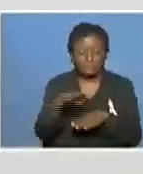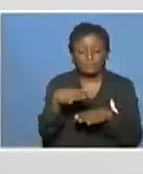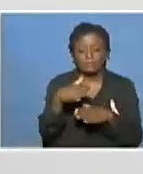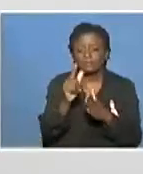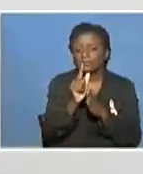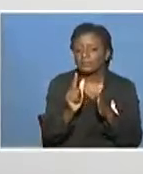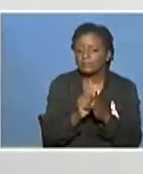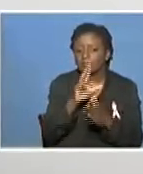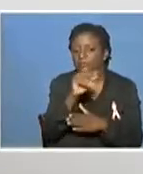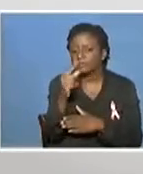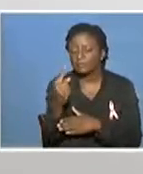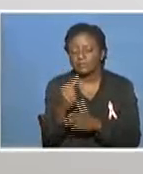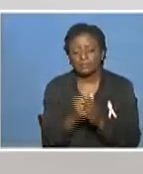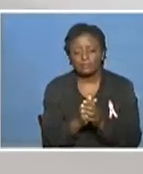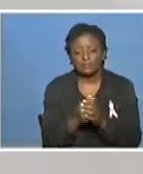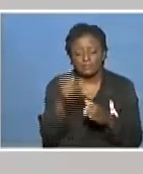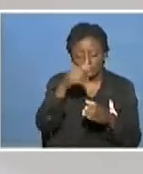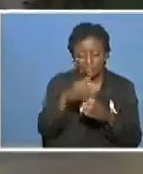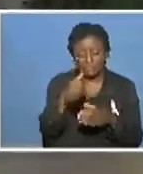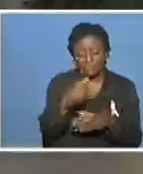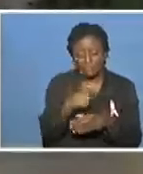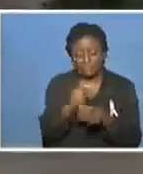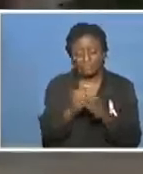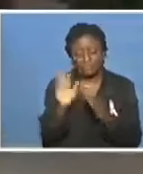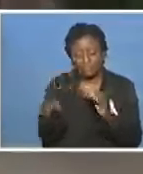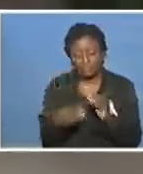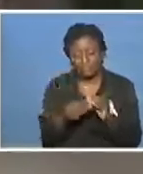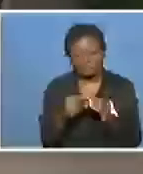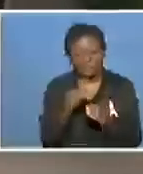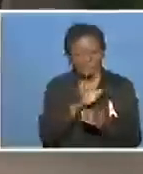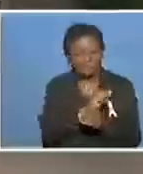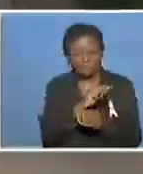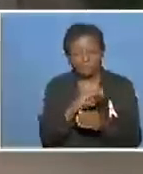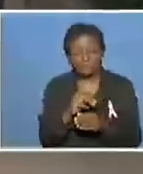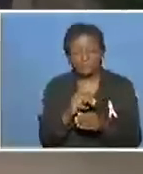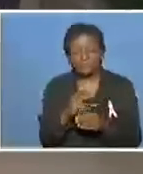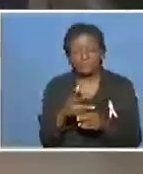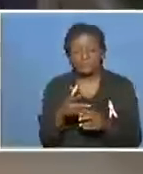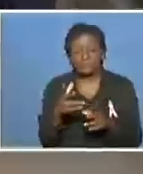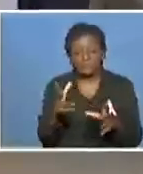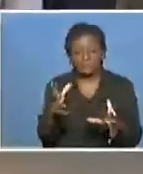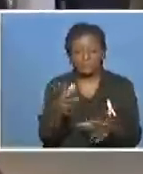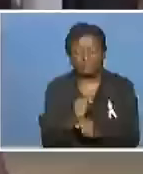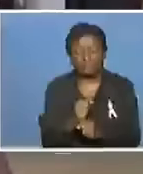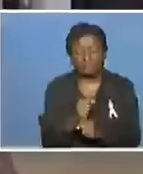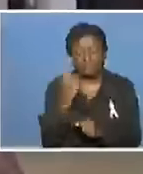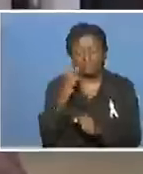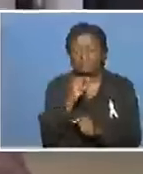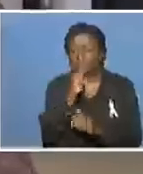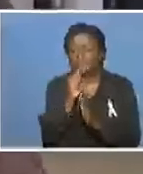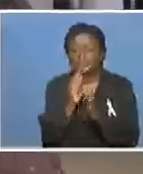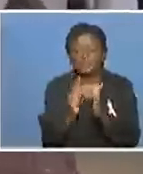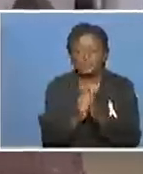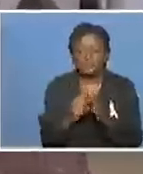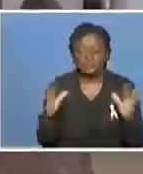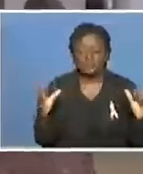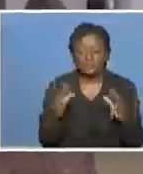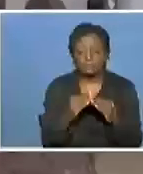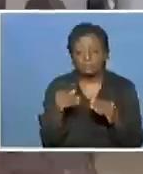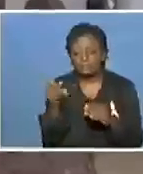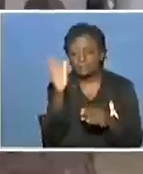No one, including me. He adds that Bain was arrested for unlawful assembly as he never sought permission for his